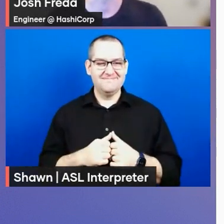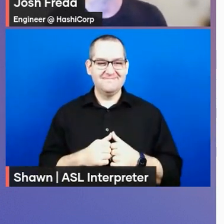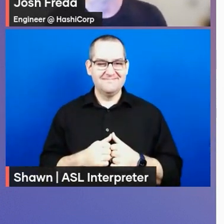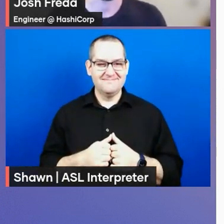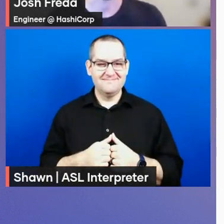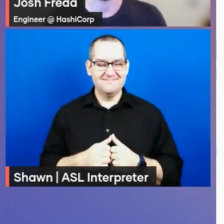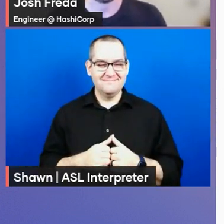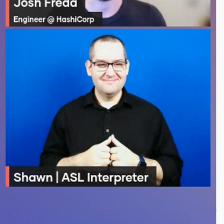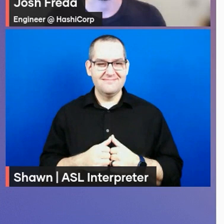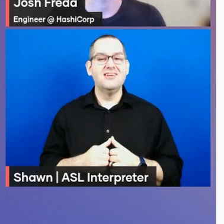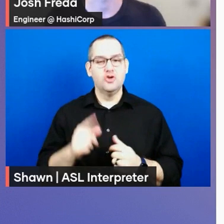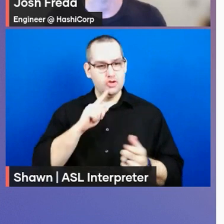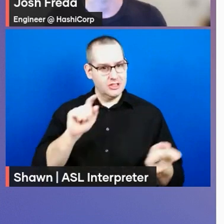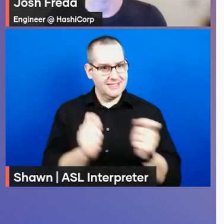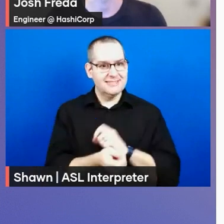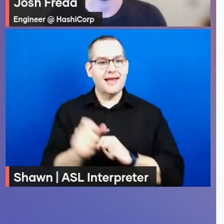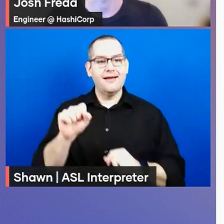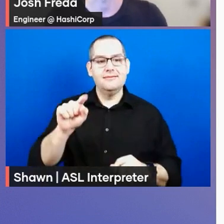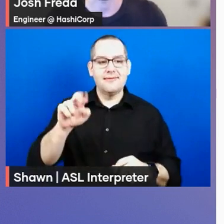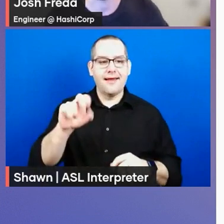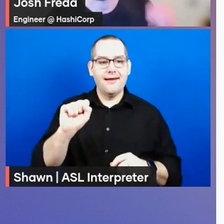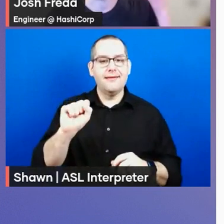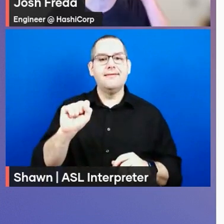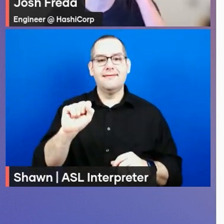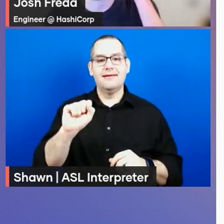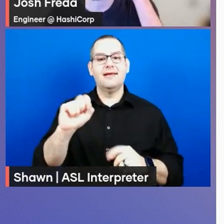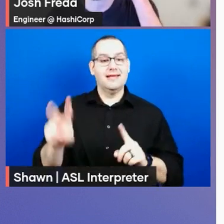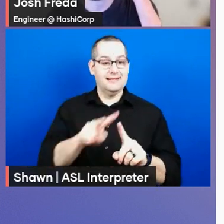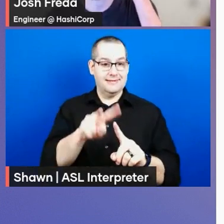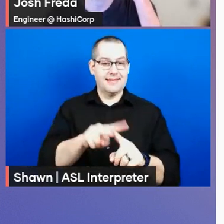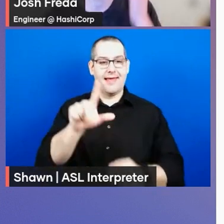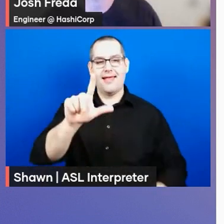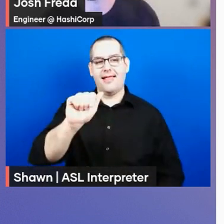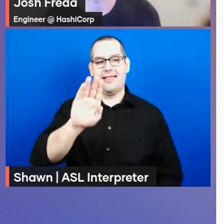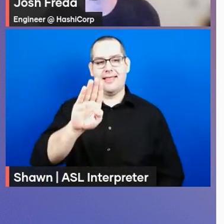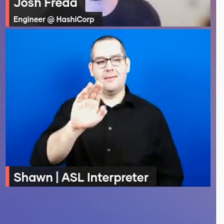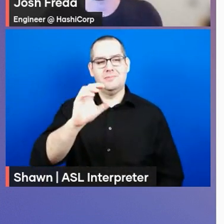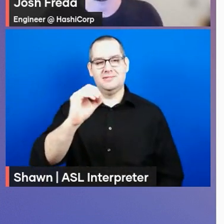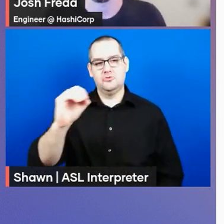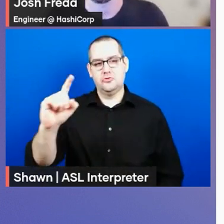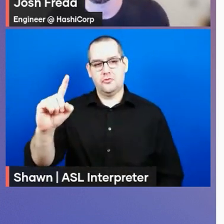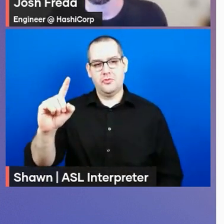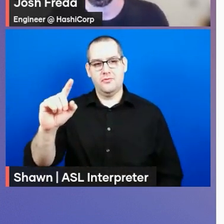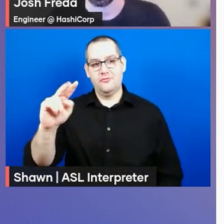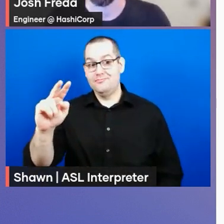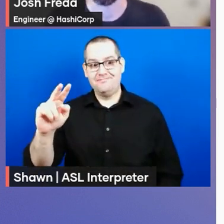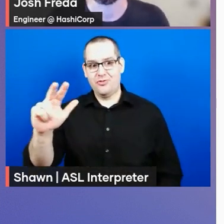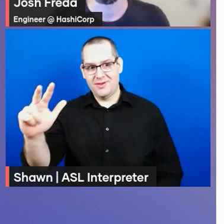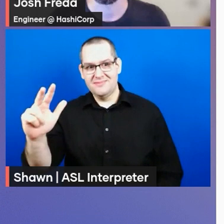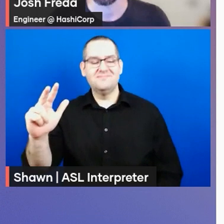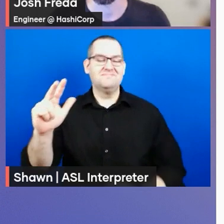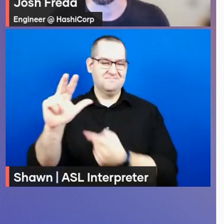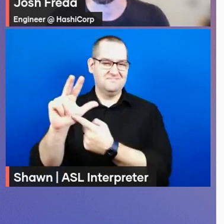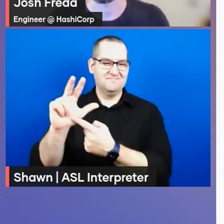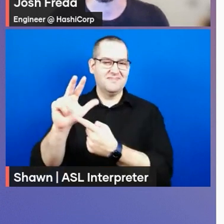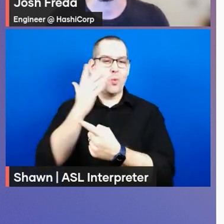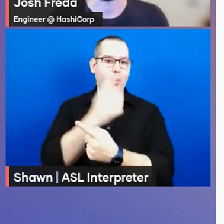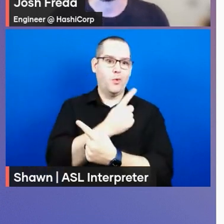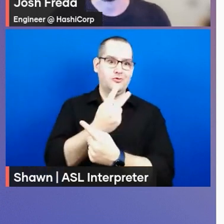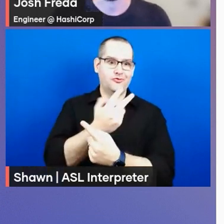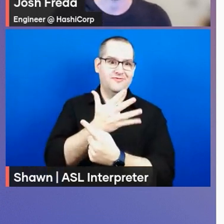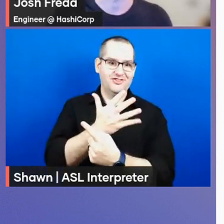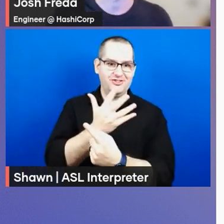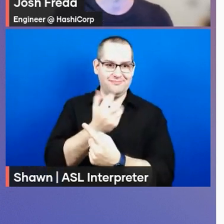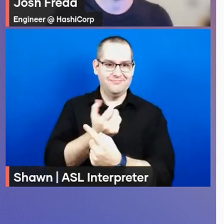it changed the status. It assigned it lab 003 because it's already a 1 and 2. We created